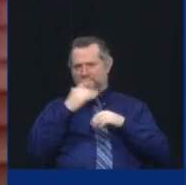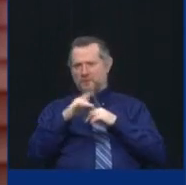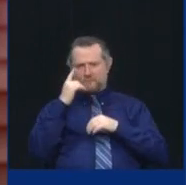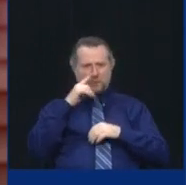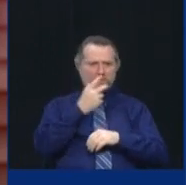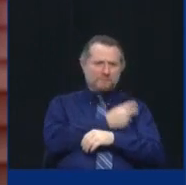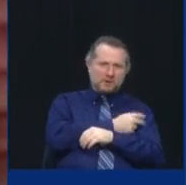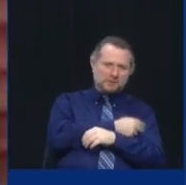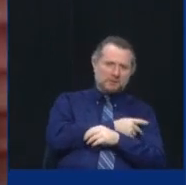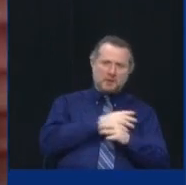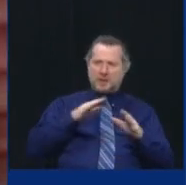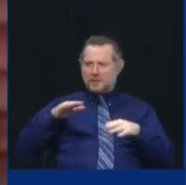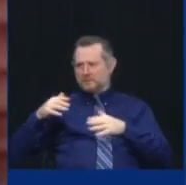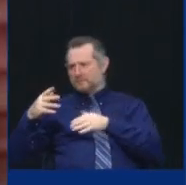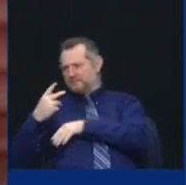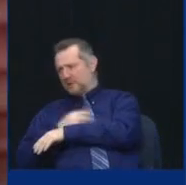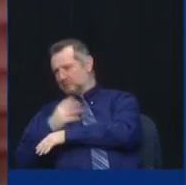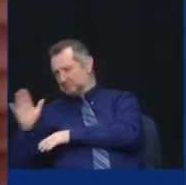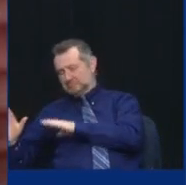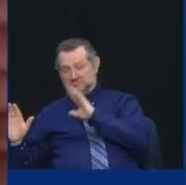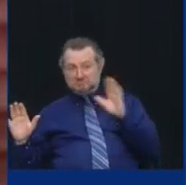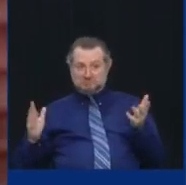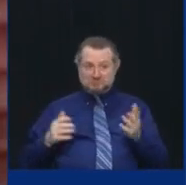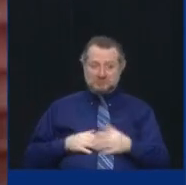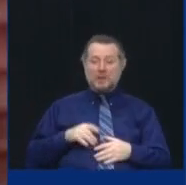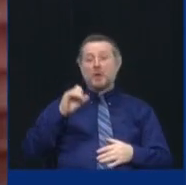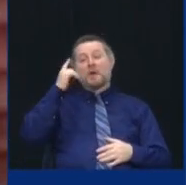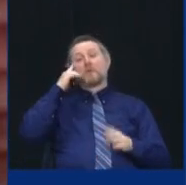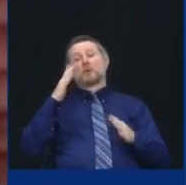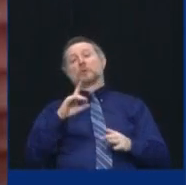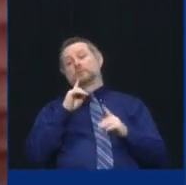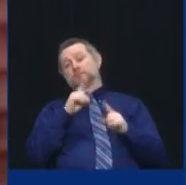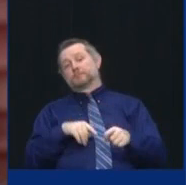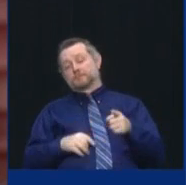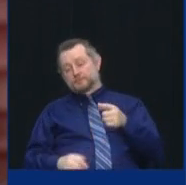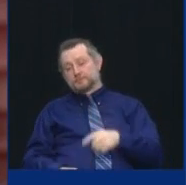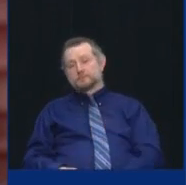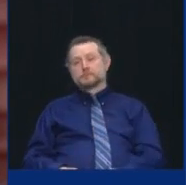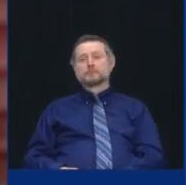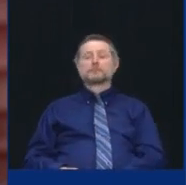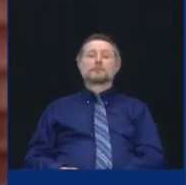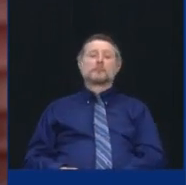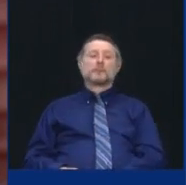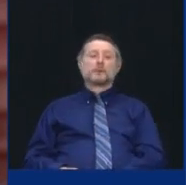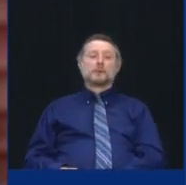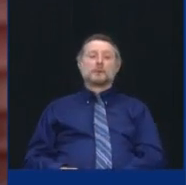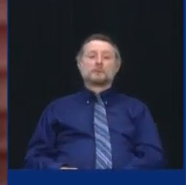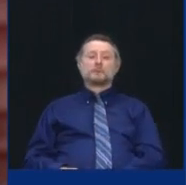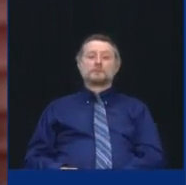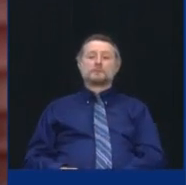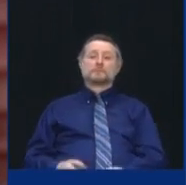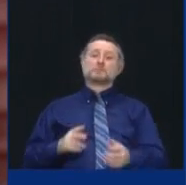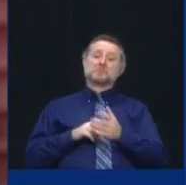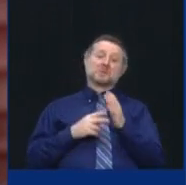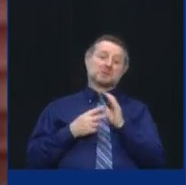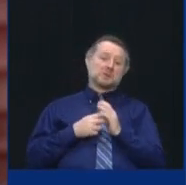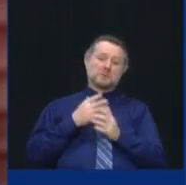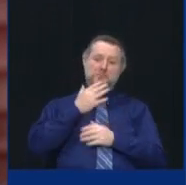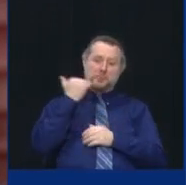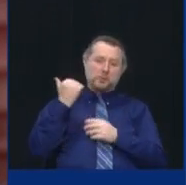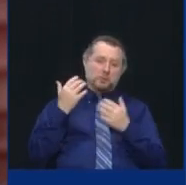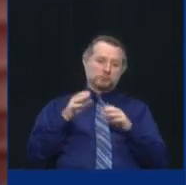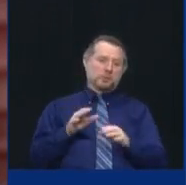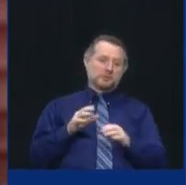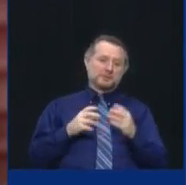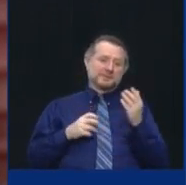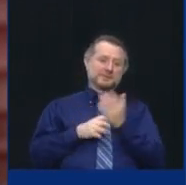favored in terms of majority of the attendees, right? You're favored, you have more of a chance of getting a ticket